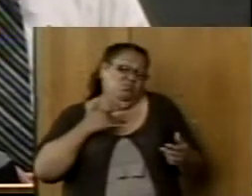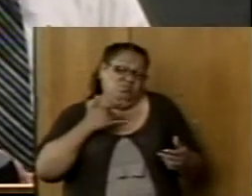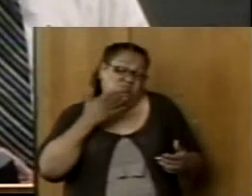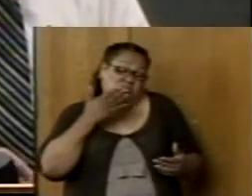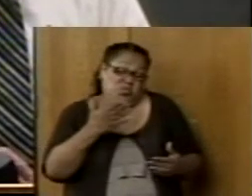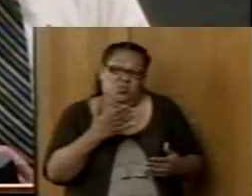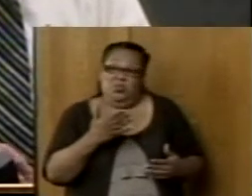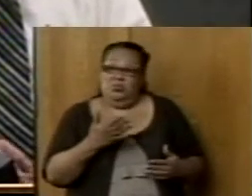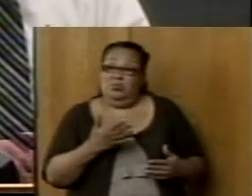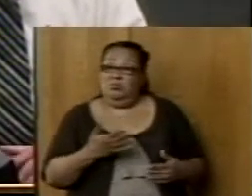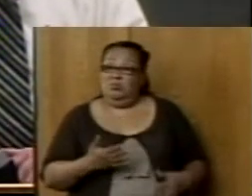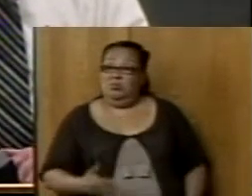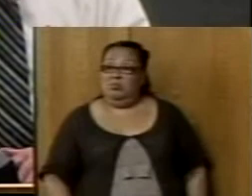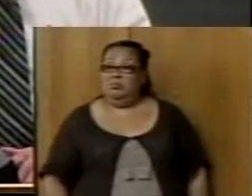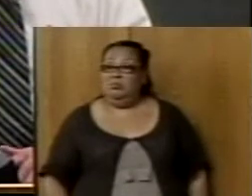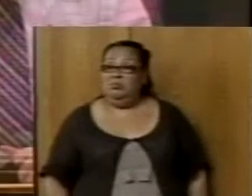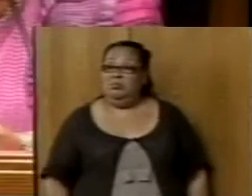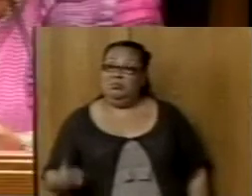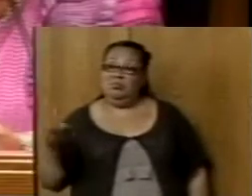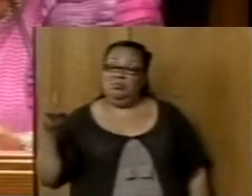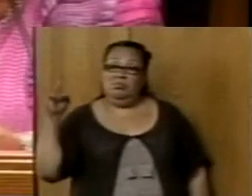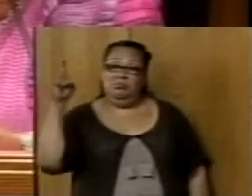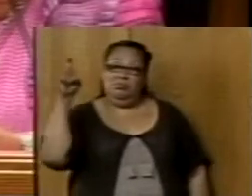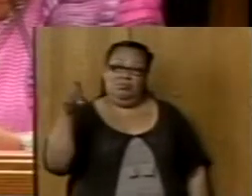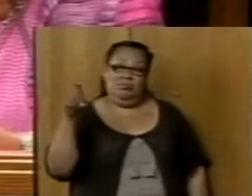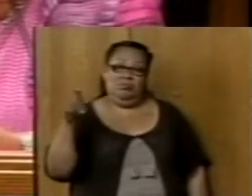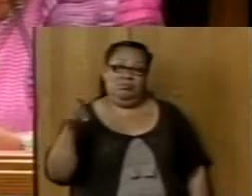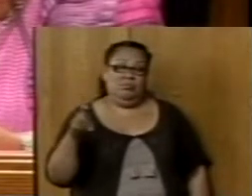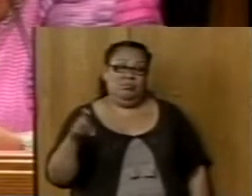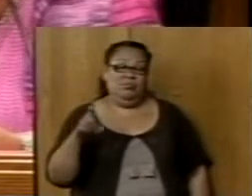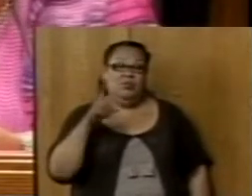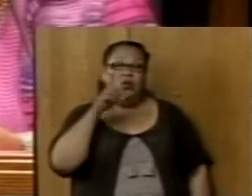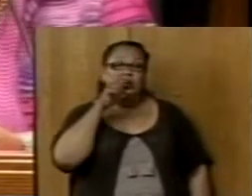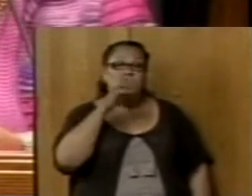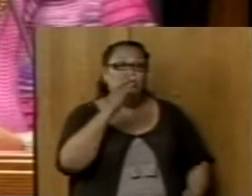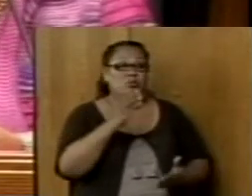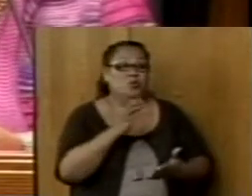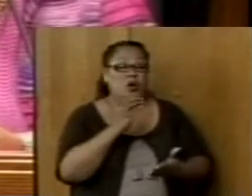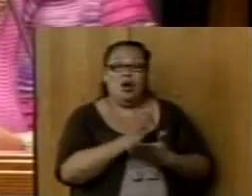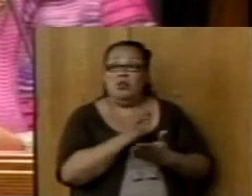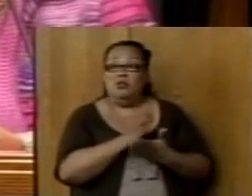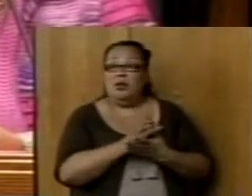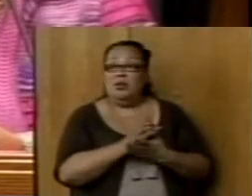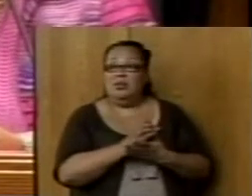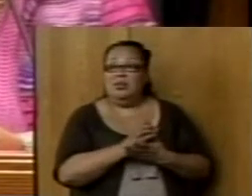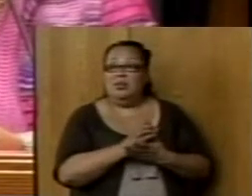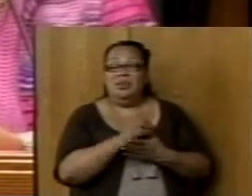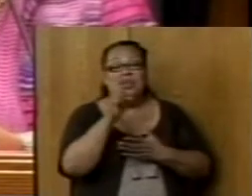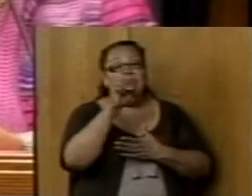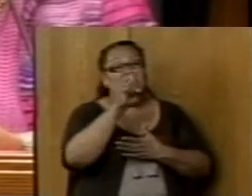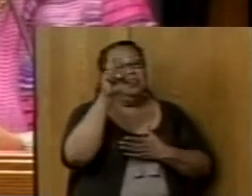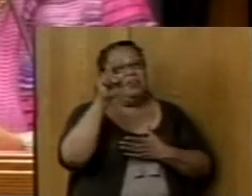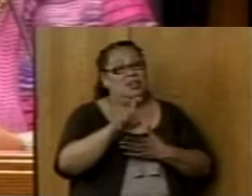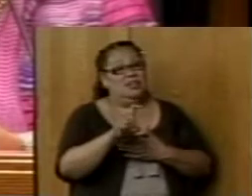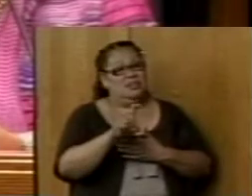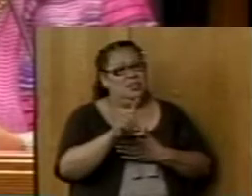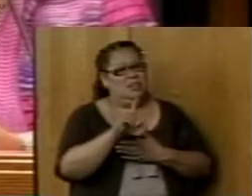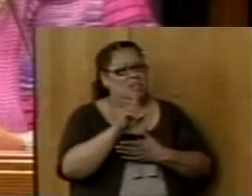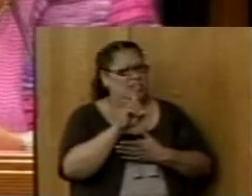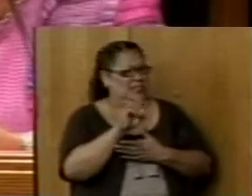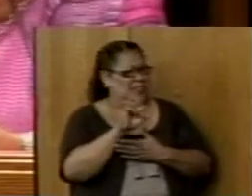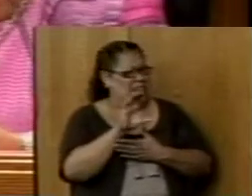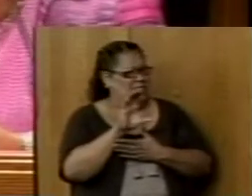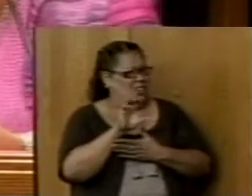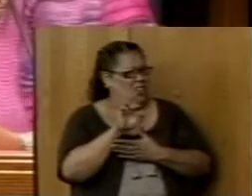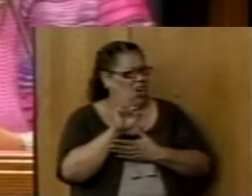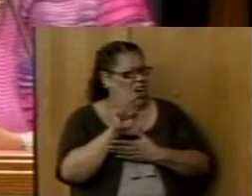the punch list. If I may, Dr. Escobedo and Dr. Montoya, who's the contractor in this project? Texas Descon. And we've never had